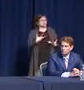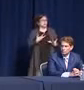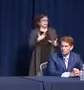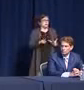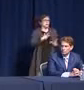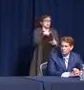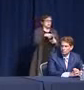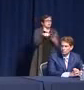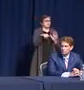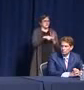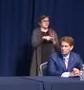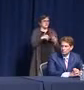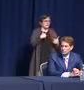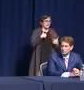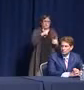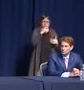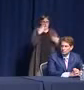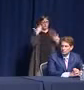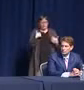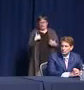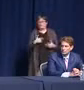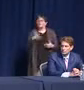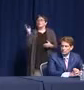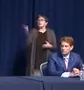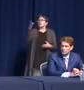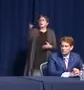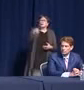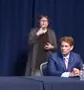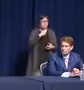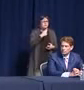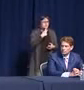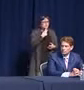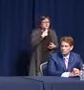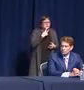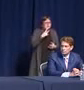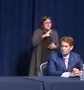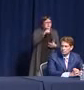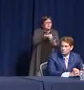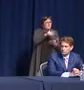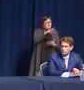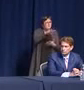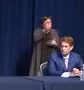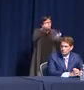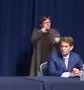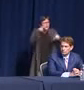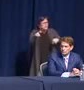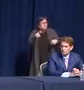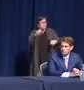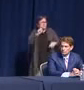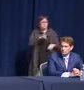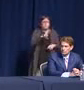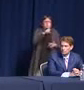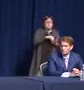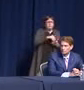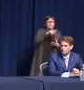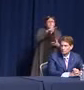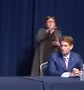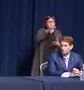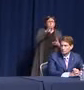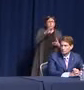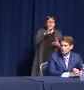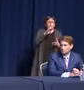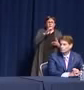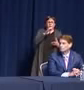some confusion. You said 2,400 tests. Is that 2,400 people, or can 2,400 tests handle how many people who show up